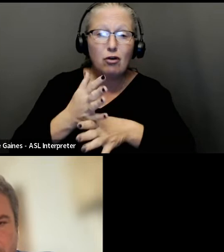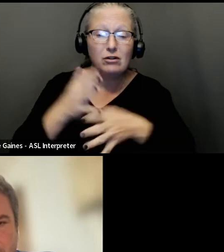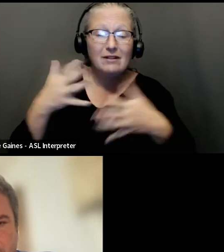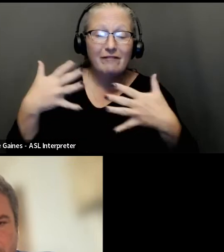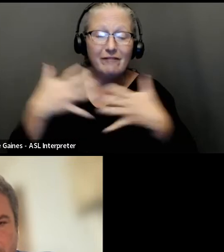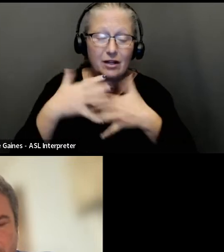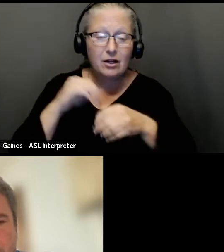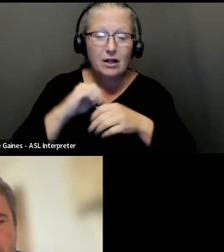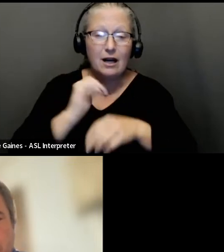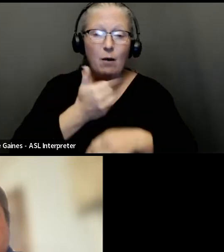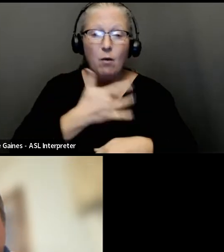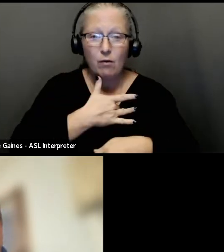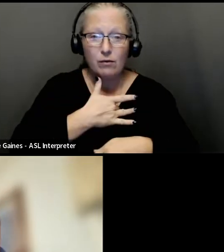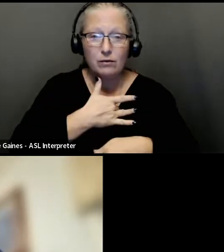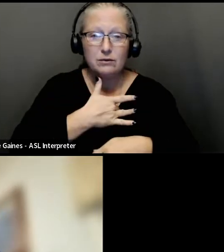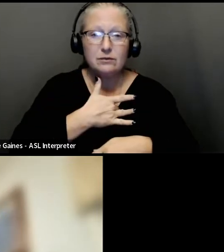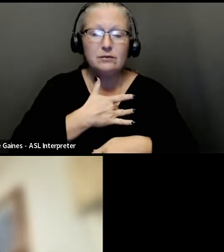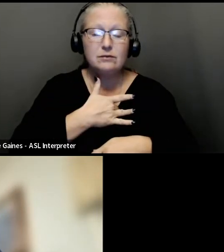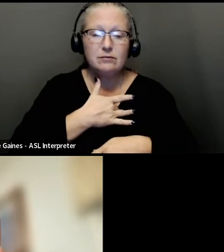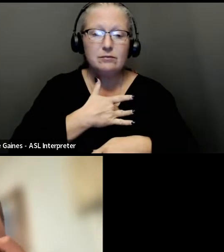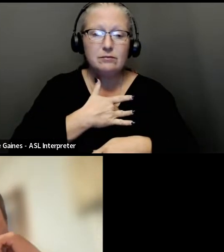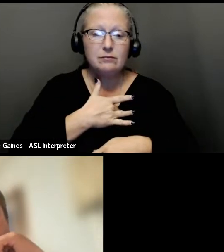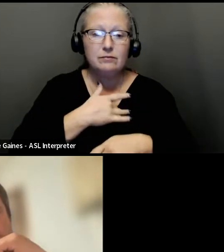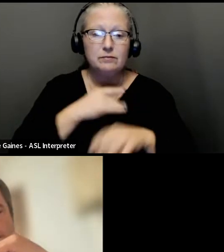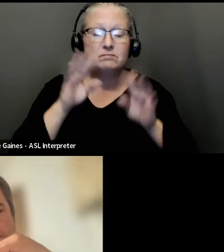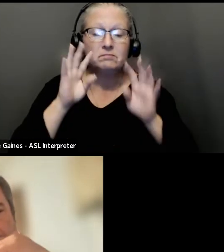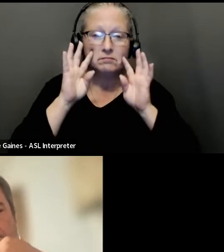hearts. And